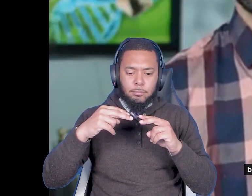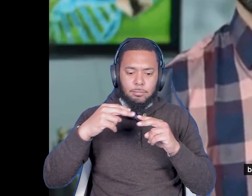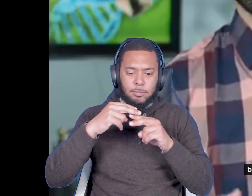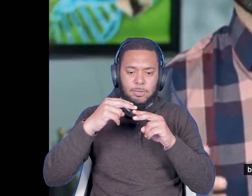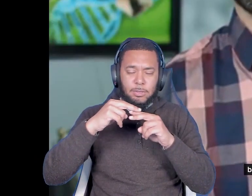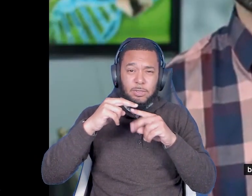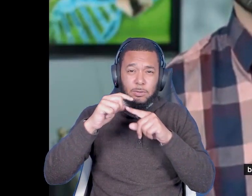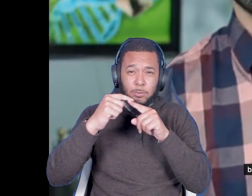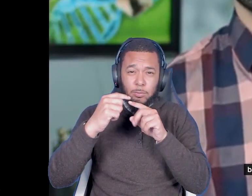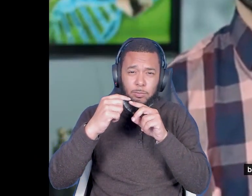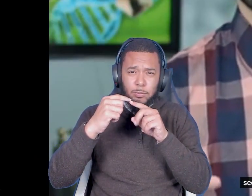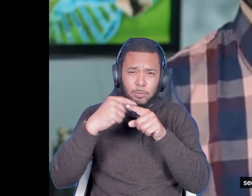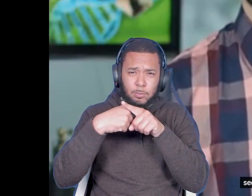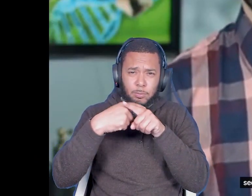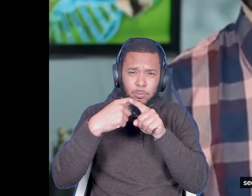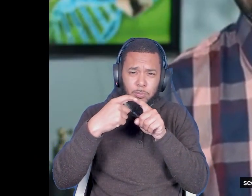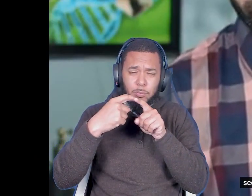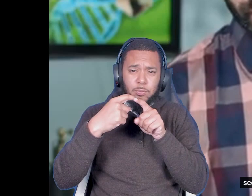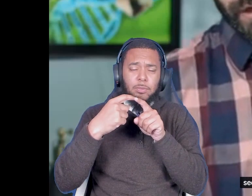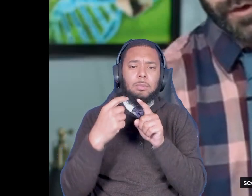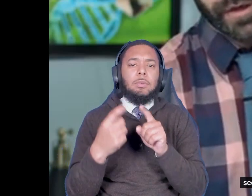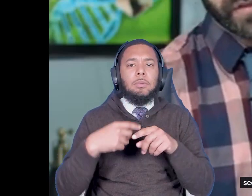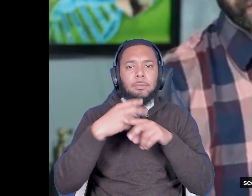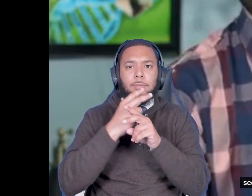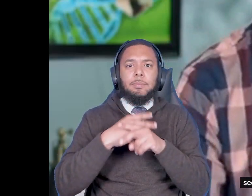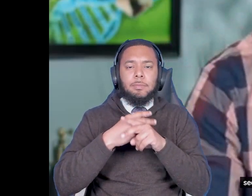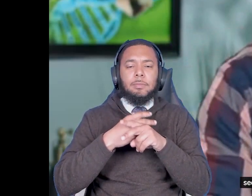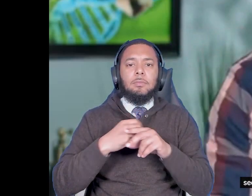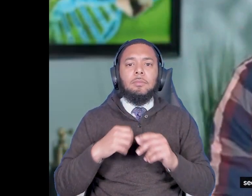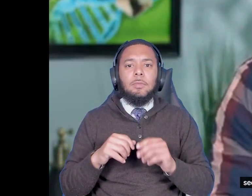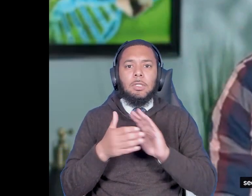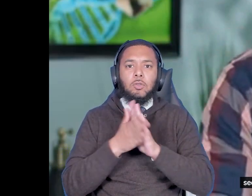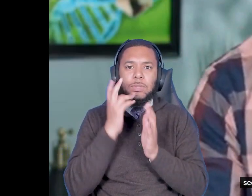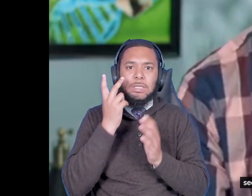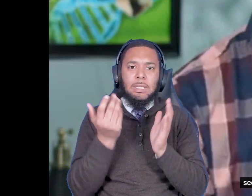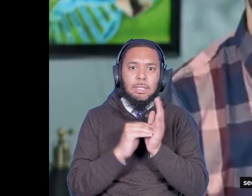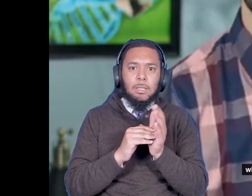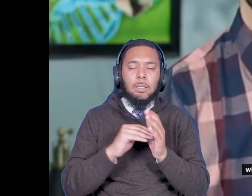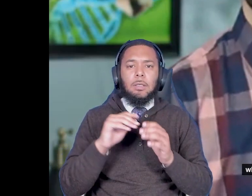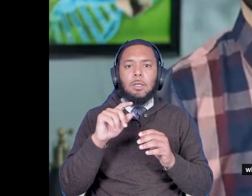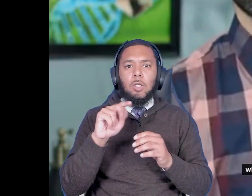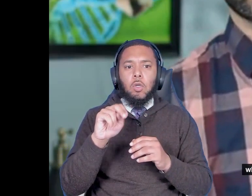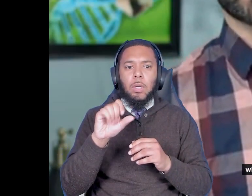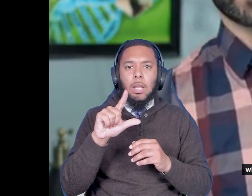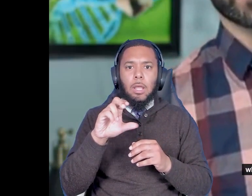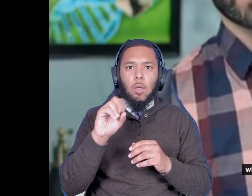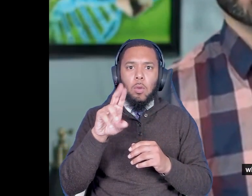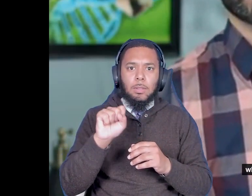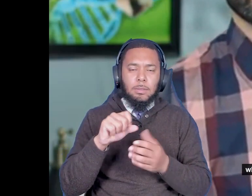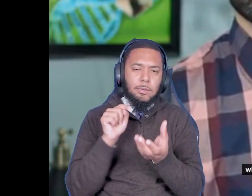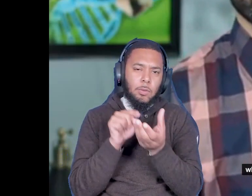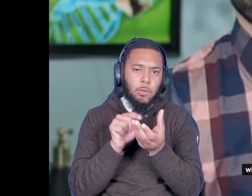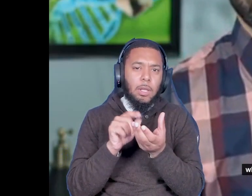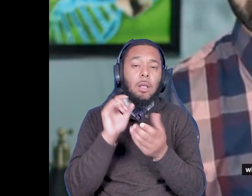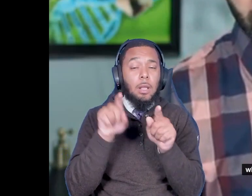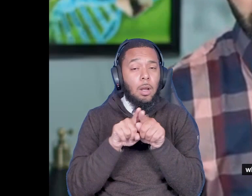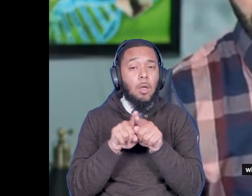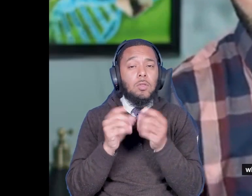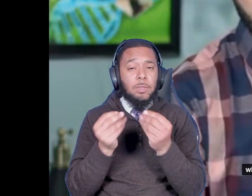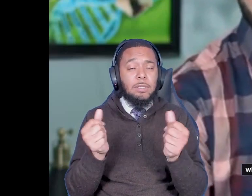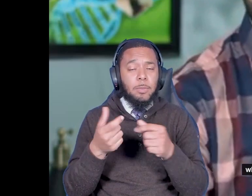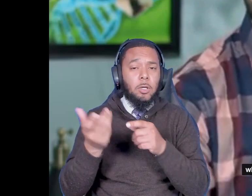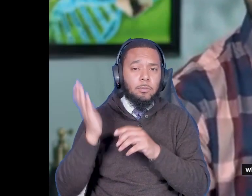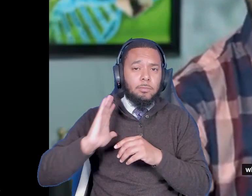loosening or uncoiling of that material. You're going to see the reappearance of the nucleolus, which also disappeared during